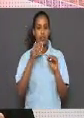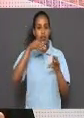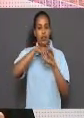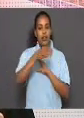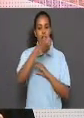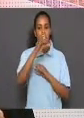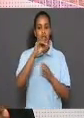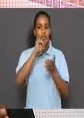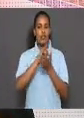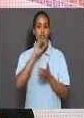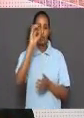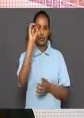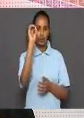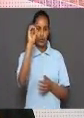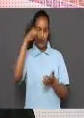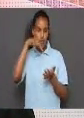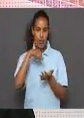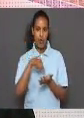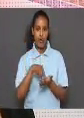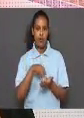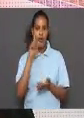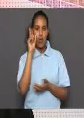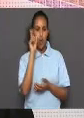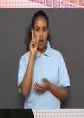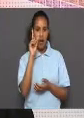solution that is